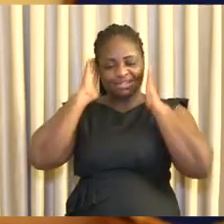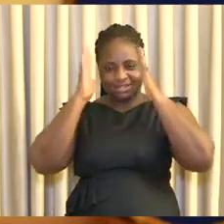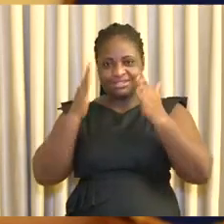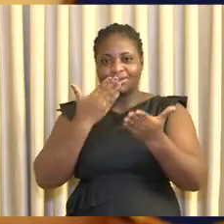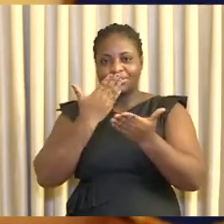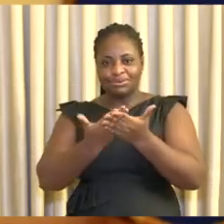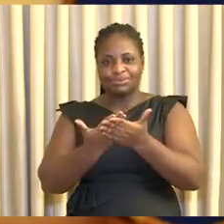attention and have a good night.